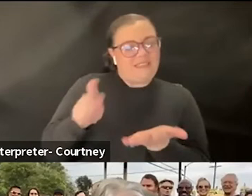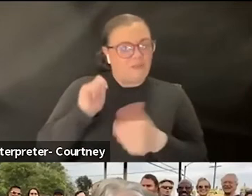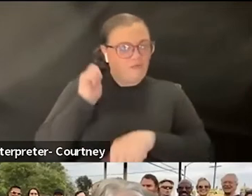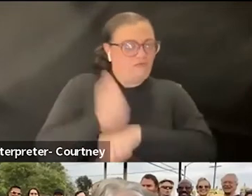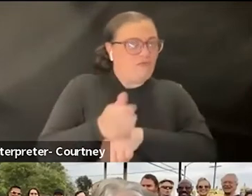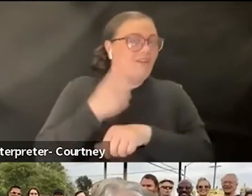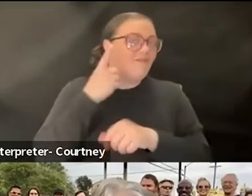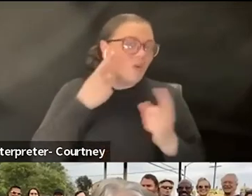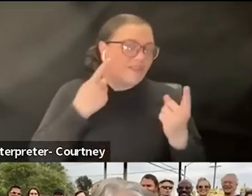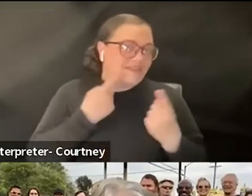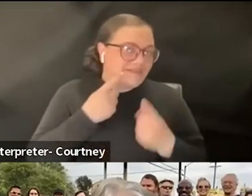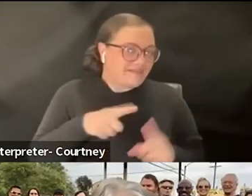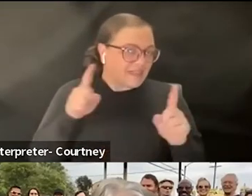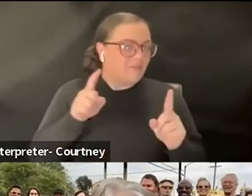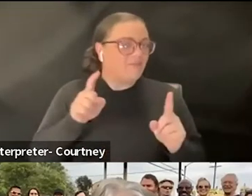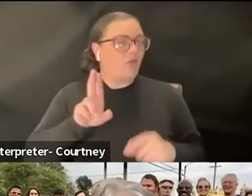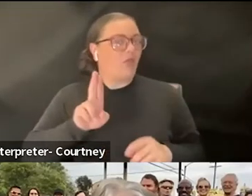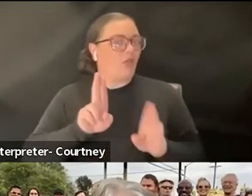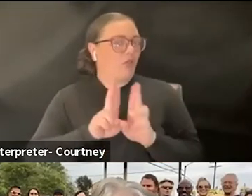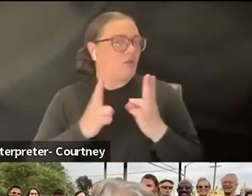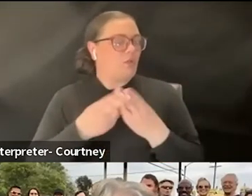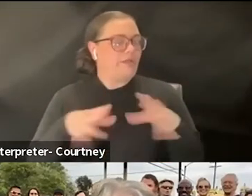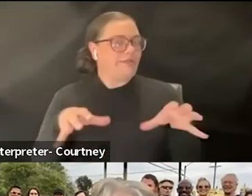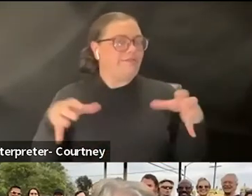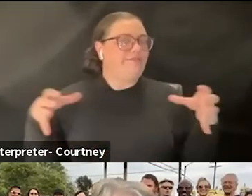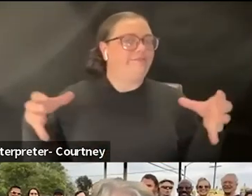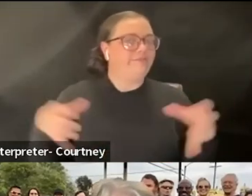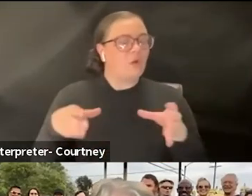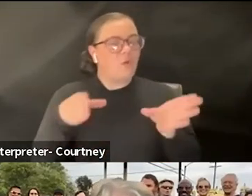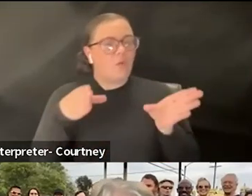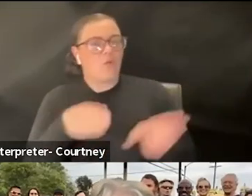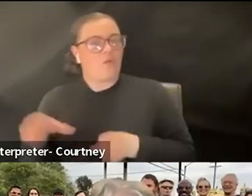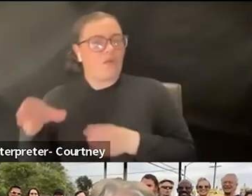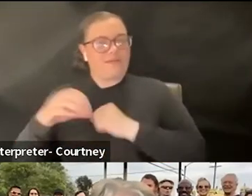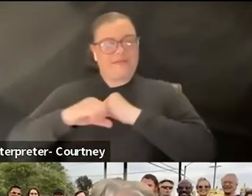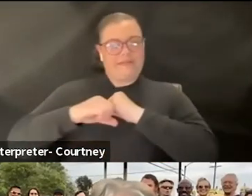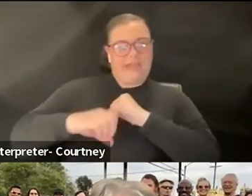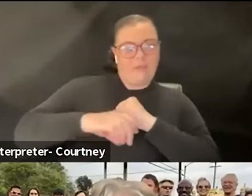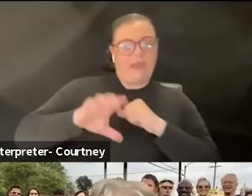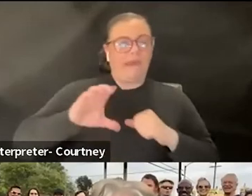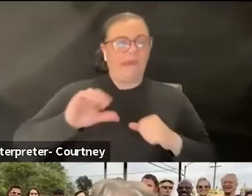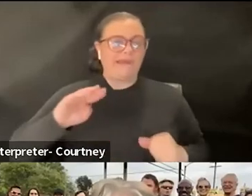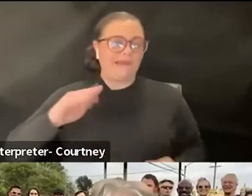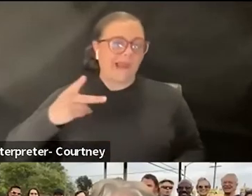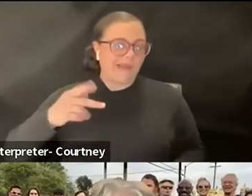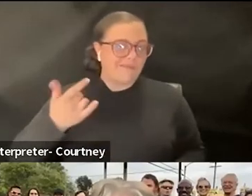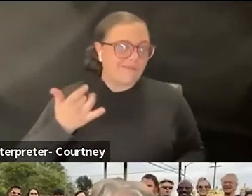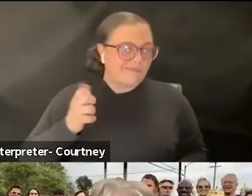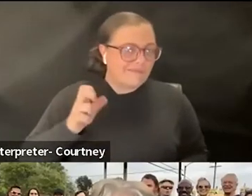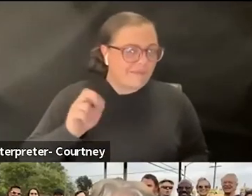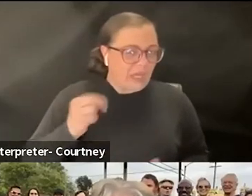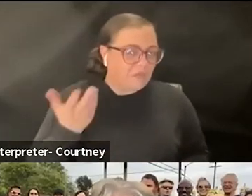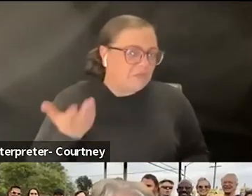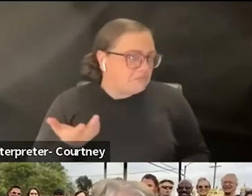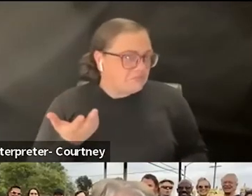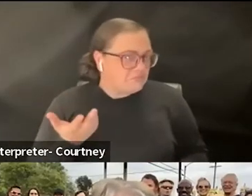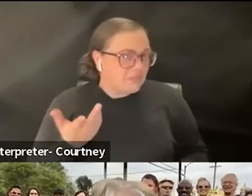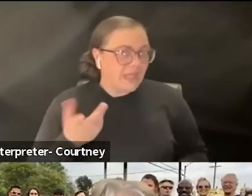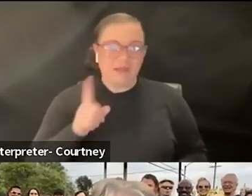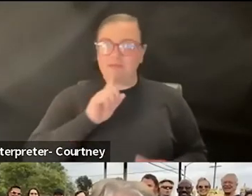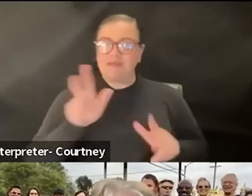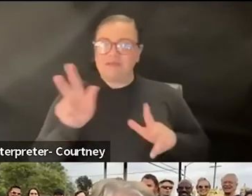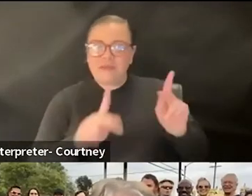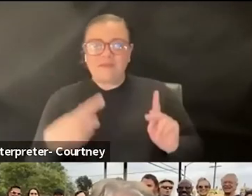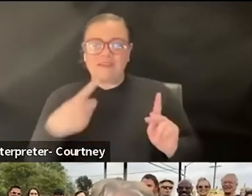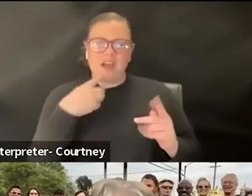successful unionizing campaign? You have workers who go, yeah, we believe in this. We want to have a say. We want to protect our craft. I love that you brought that, Jason,